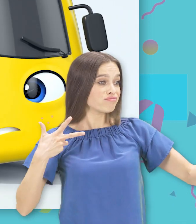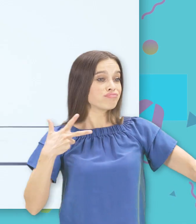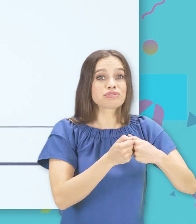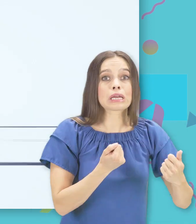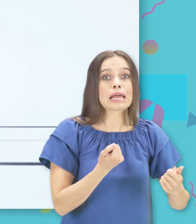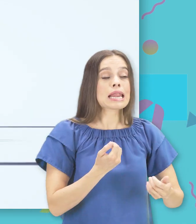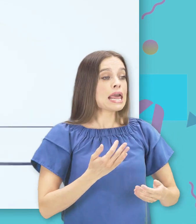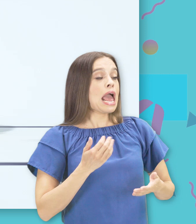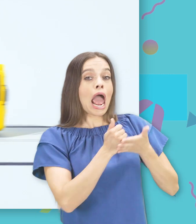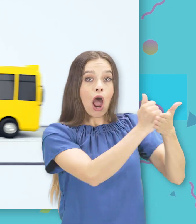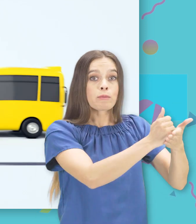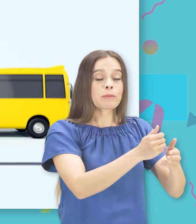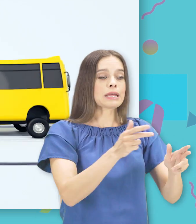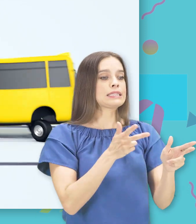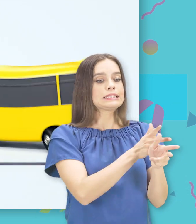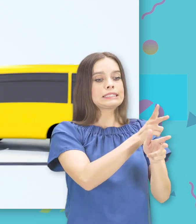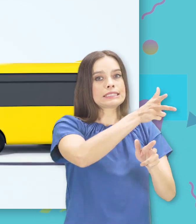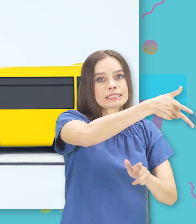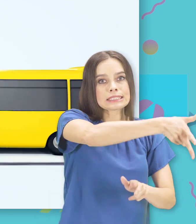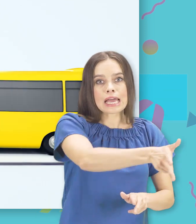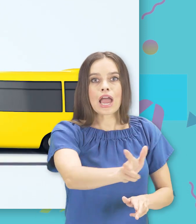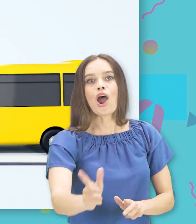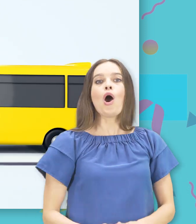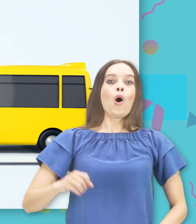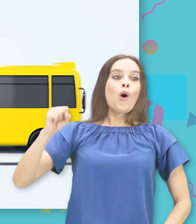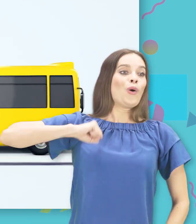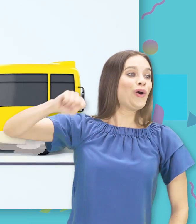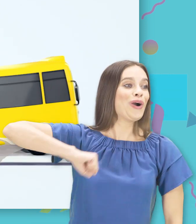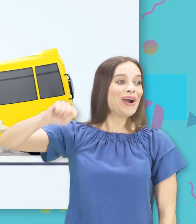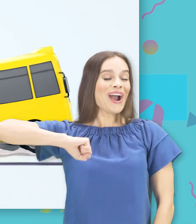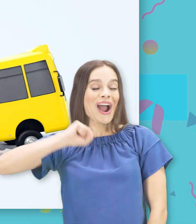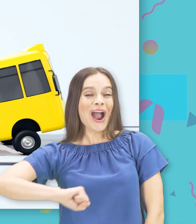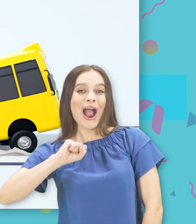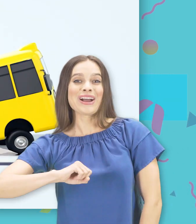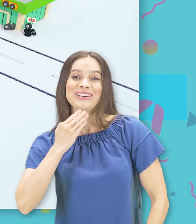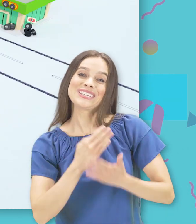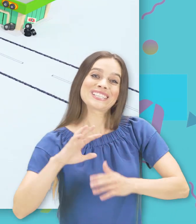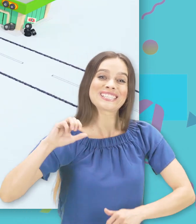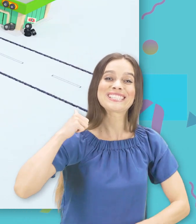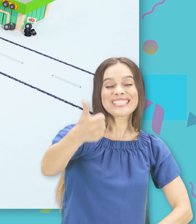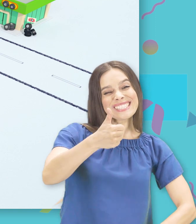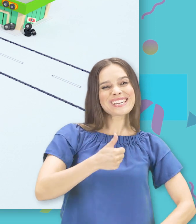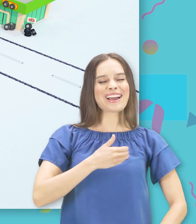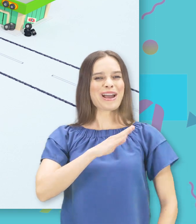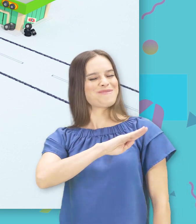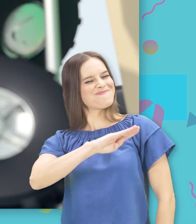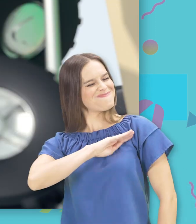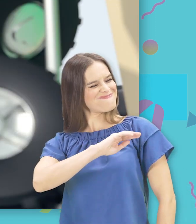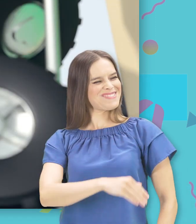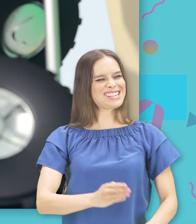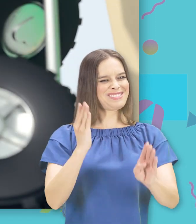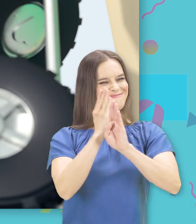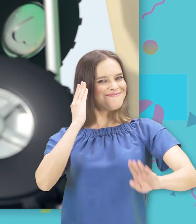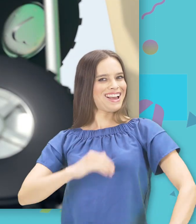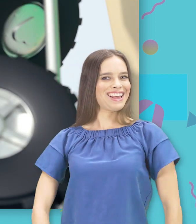Jesse down the side of the hill? Woohoo! Well done, Buster Bus!